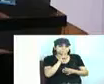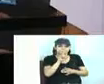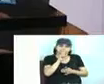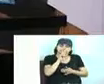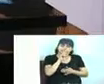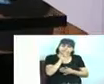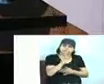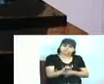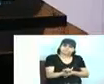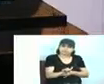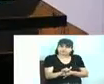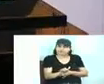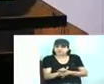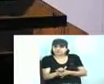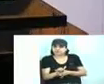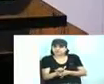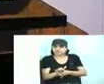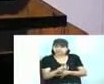truly